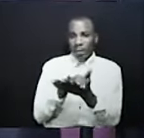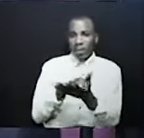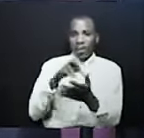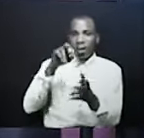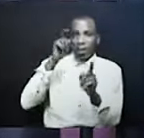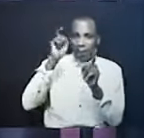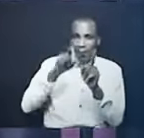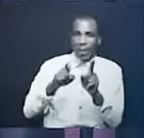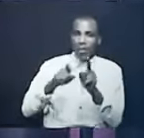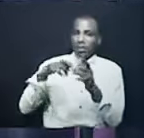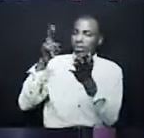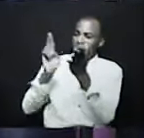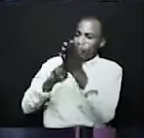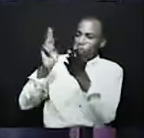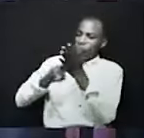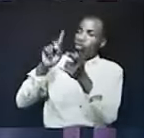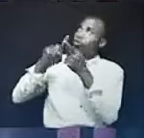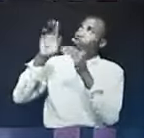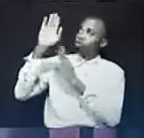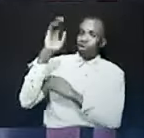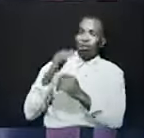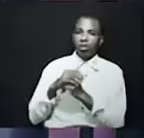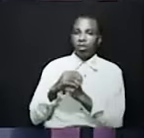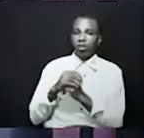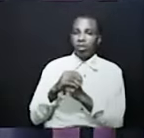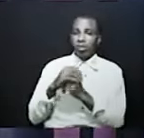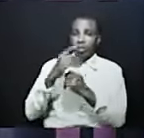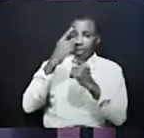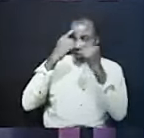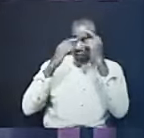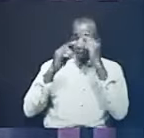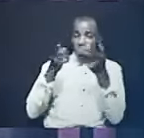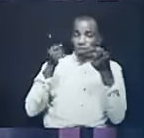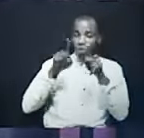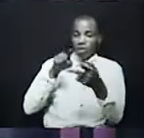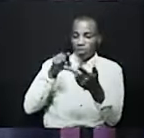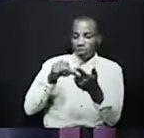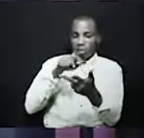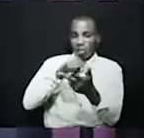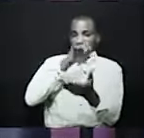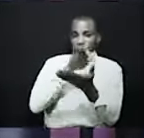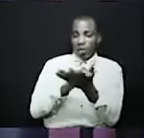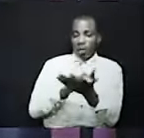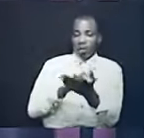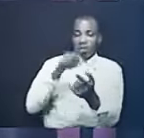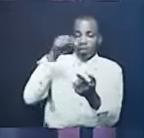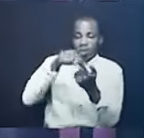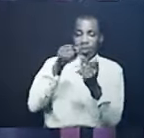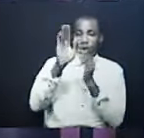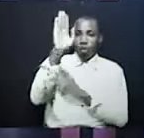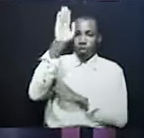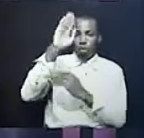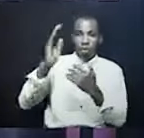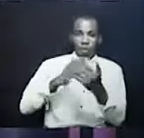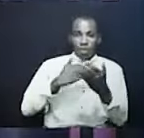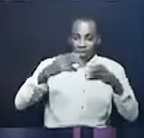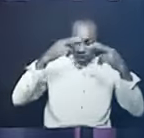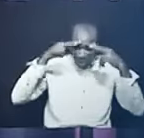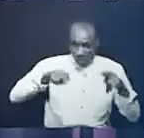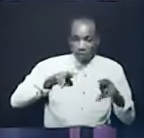Who acts as a witness in the covenant.